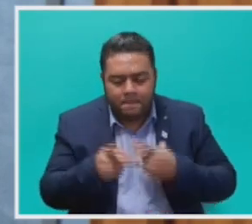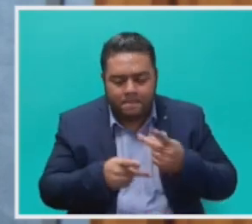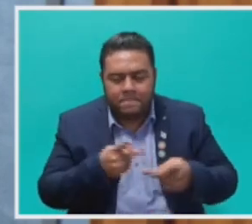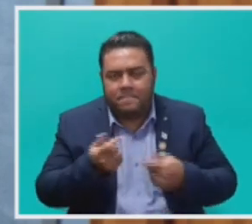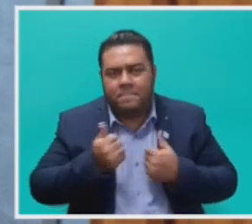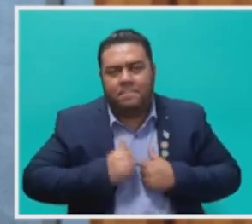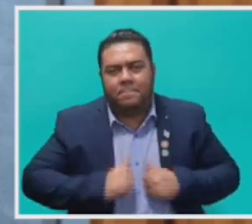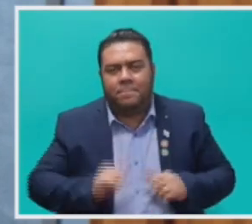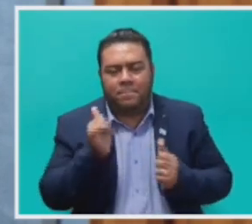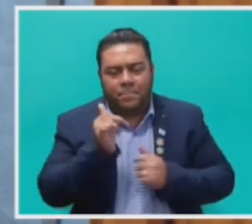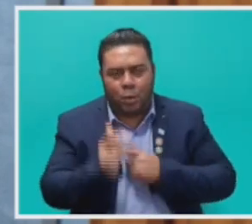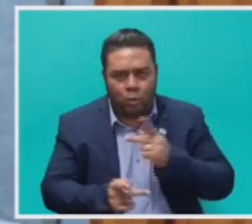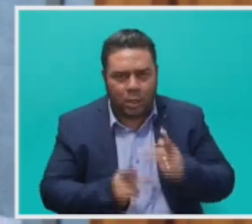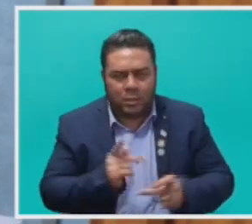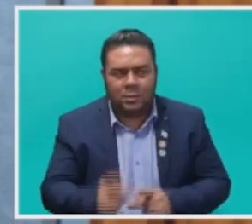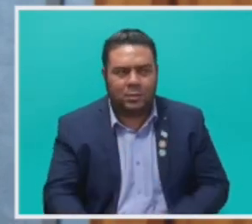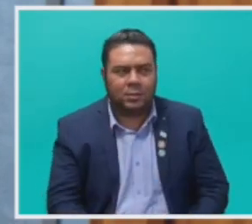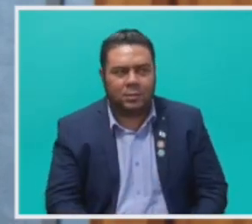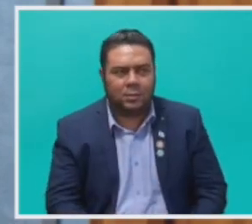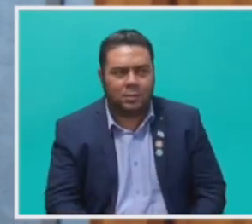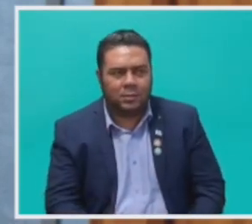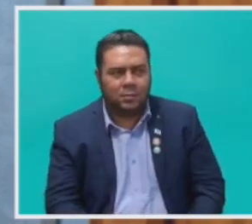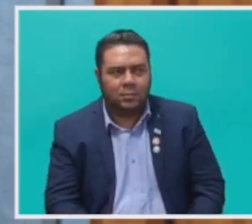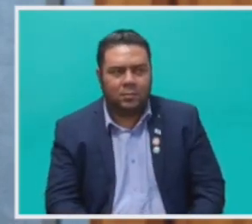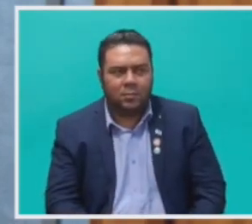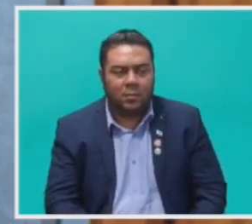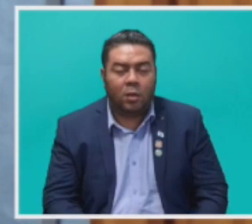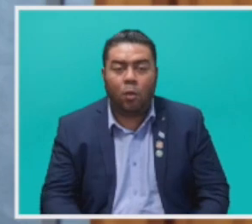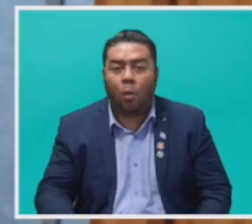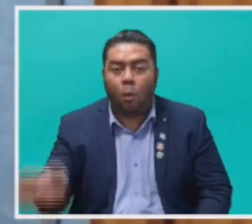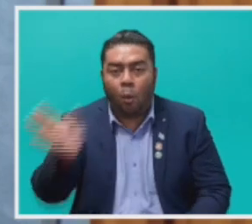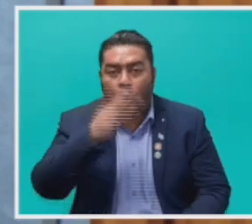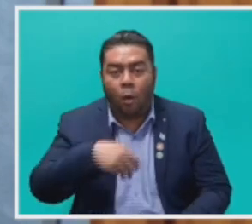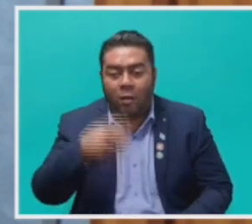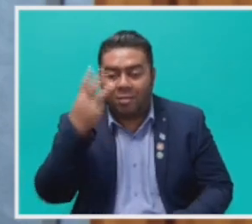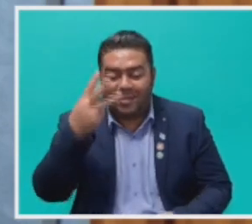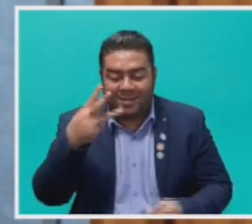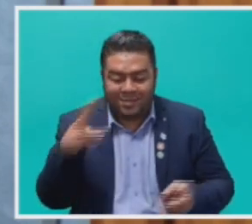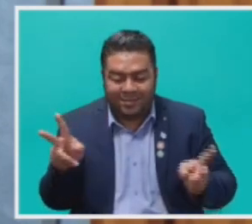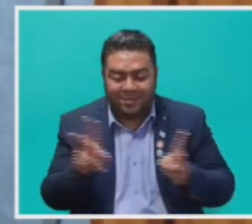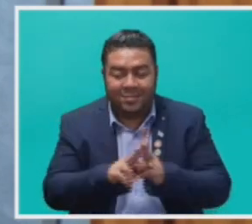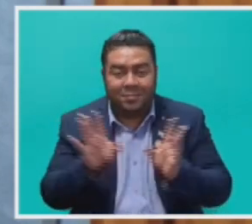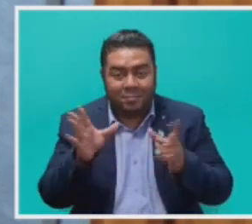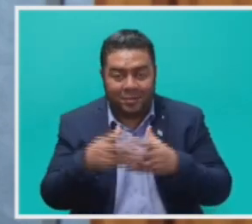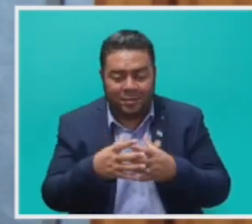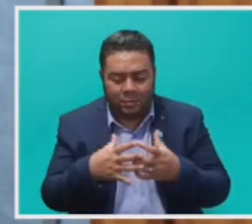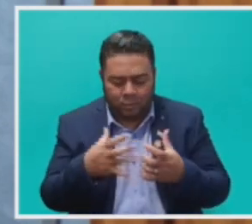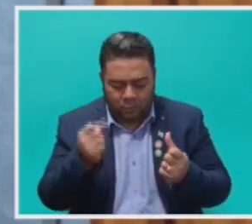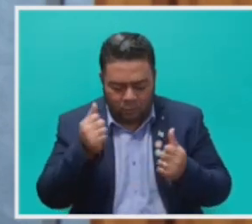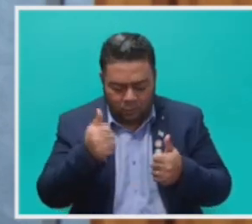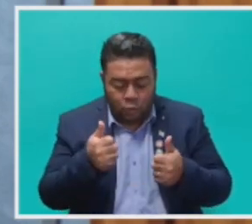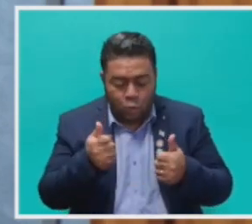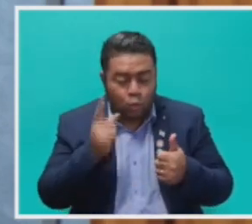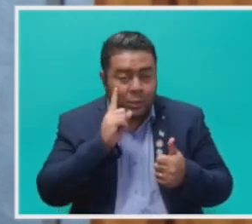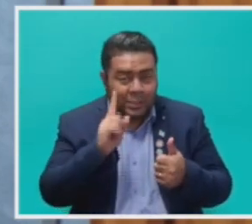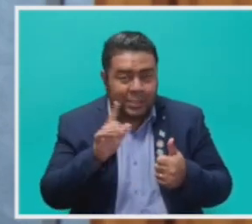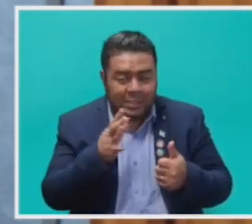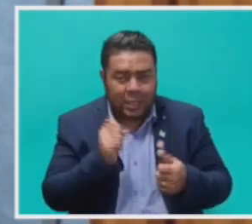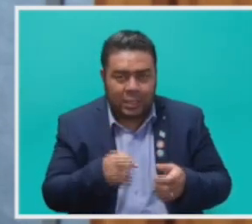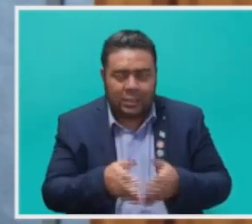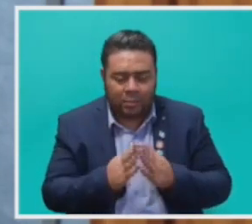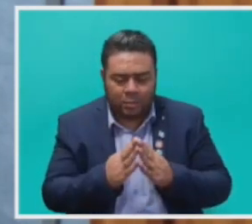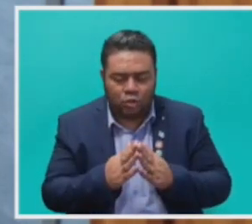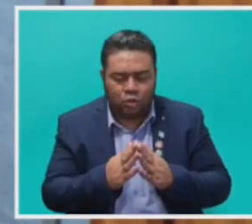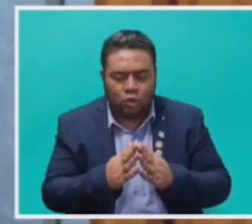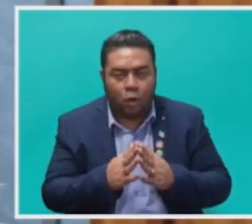process. Mr. Speaker, all three parties in the coalition government are firm in their commitment to see to the establishment of